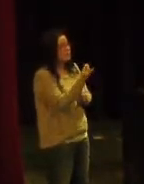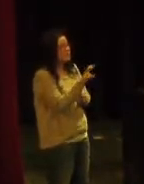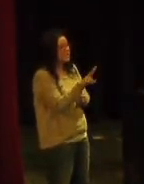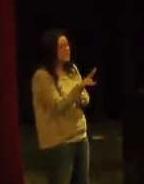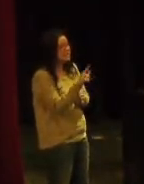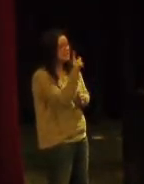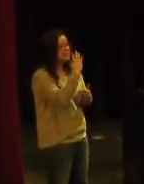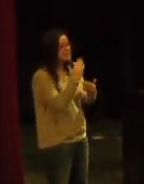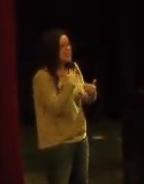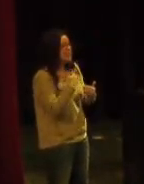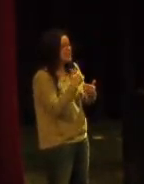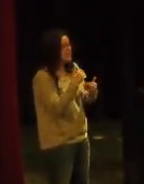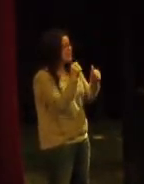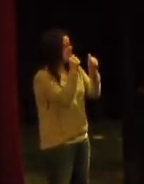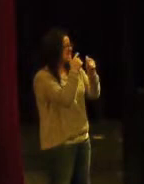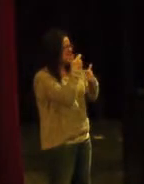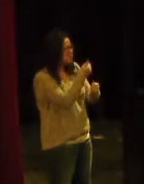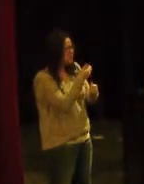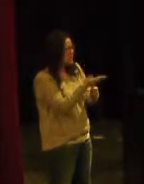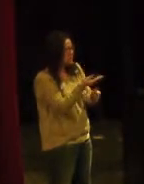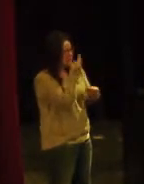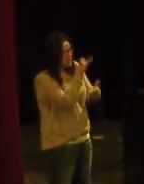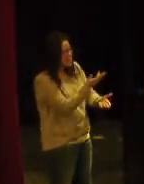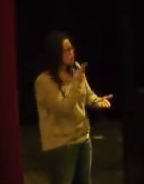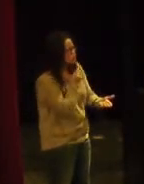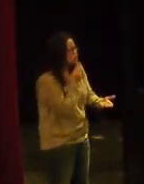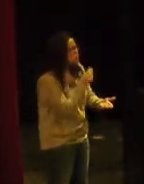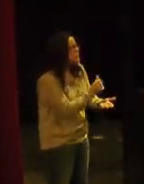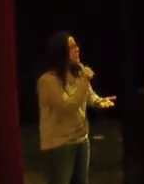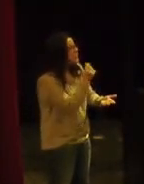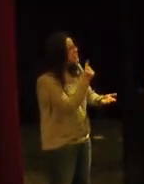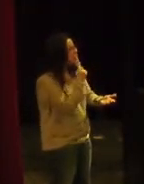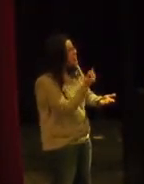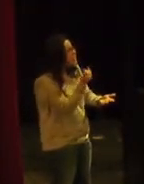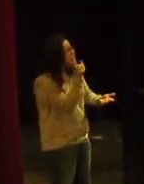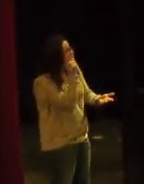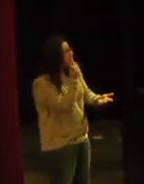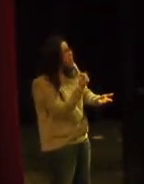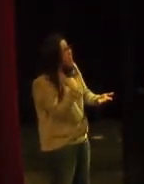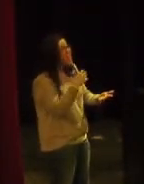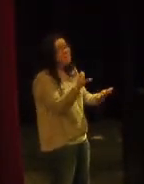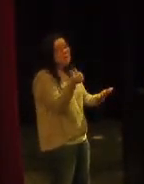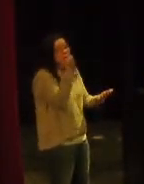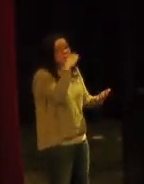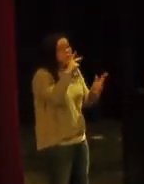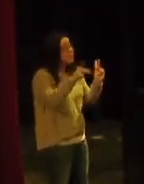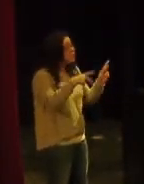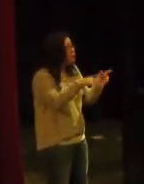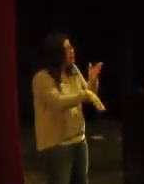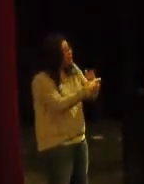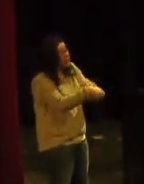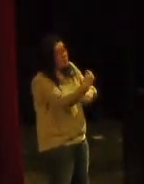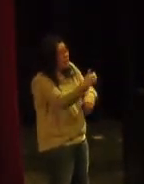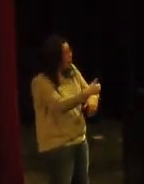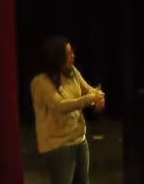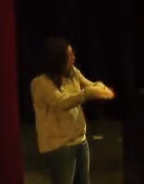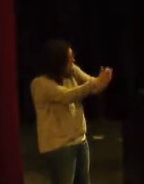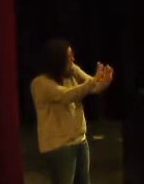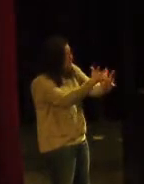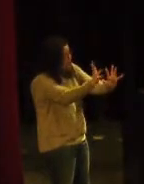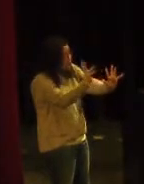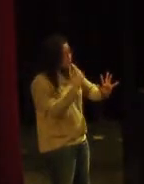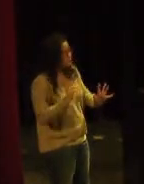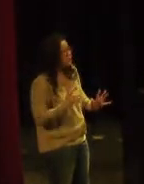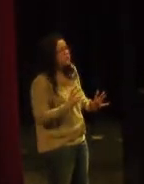an interesting thing that he tells the Jews. You know, he didn't say, you know, if you have any aliens and strangers among you, kick them out, run them over, get rid